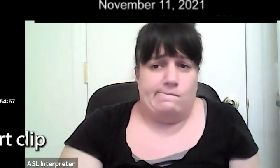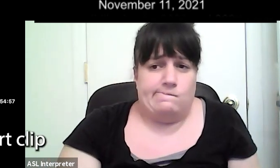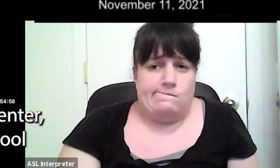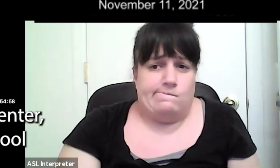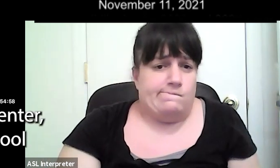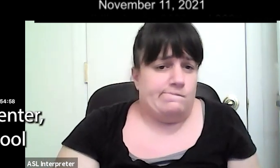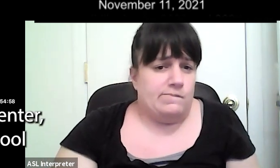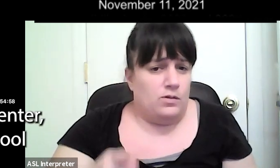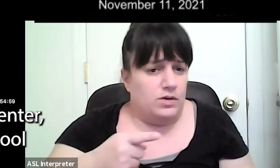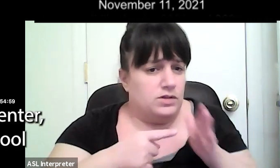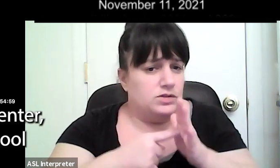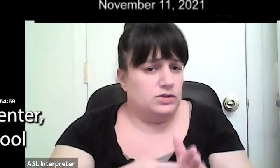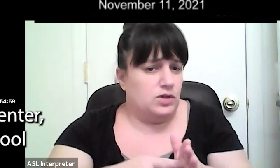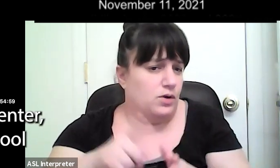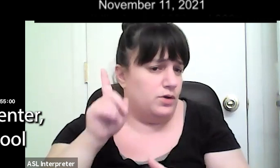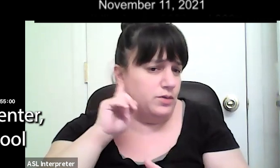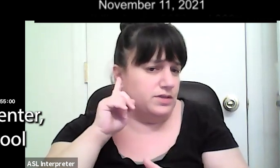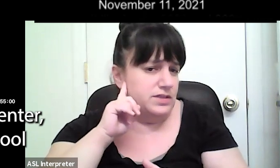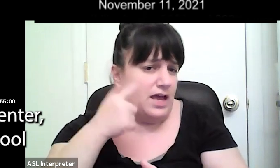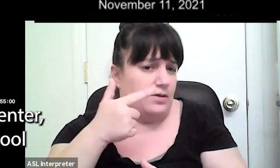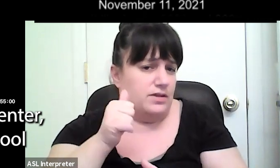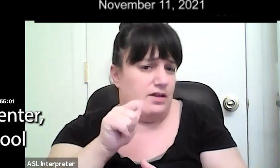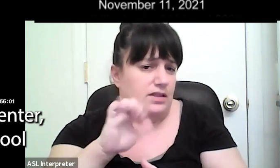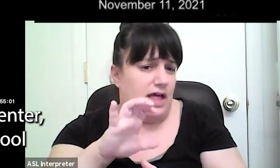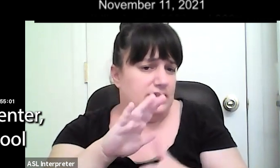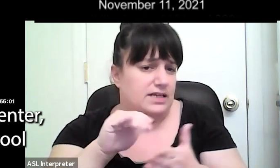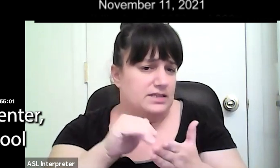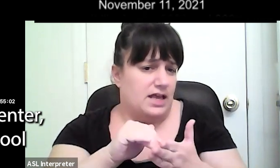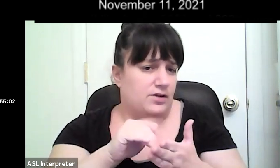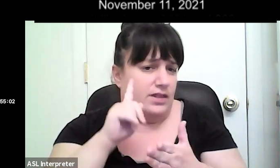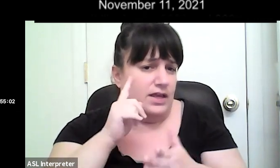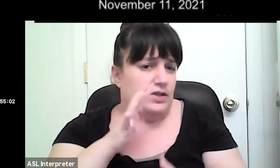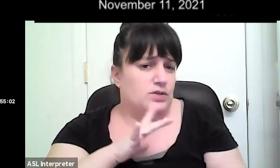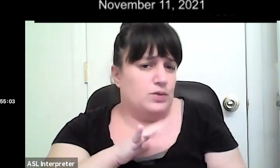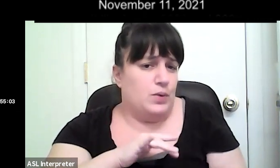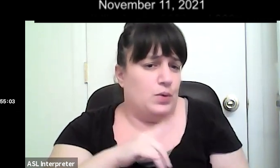short clip of sonification of the galactic center because I think this is really cool.